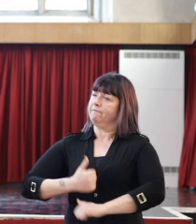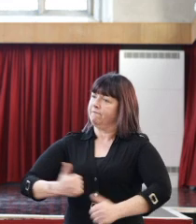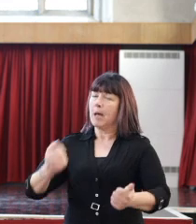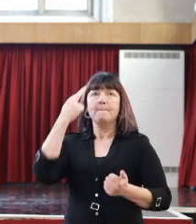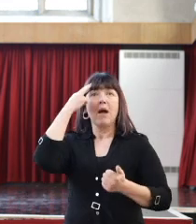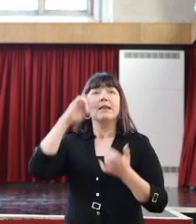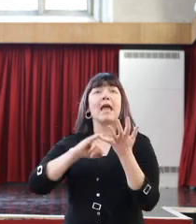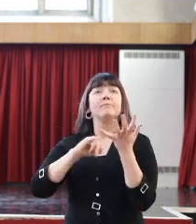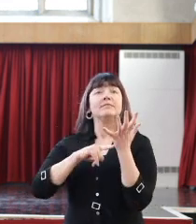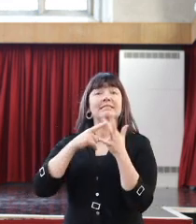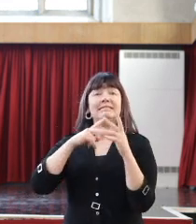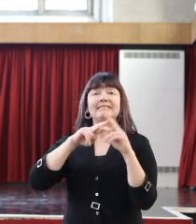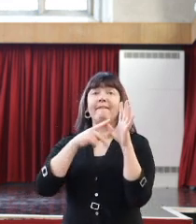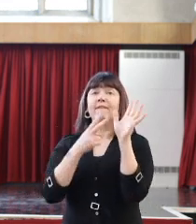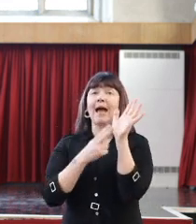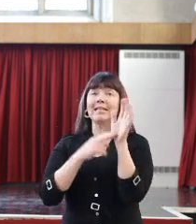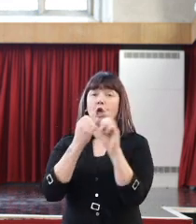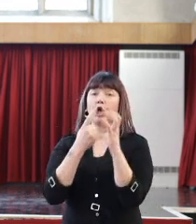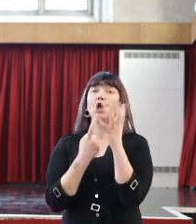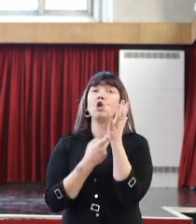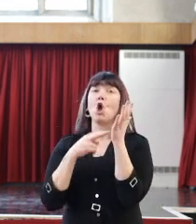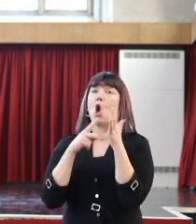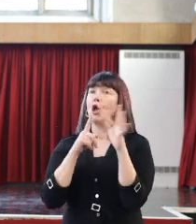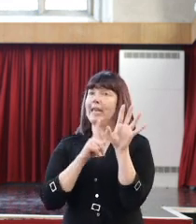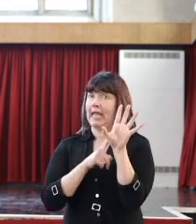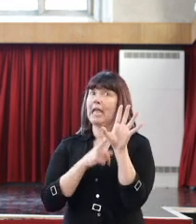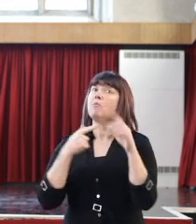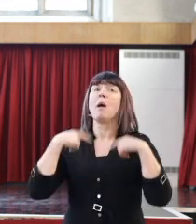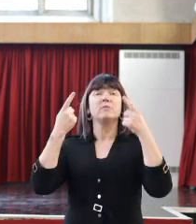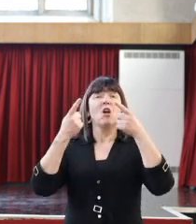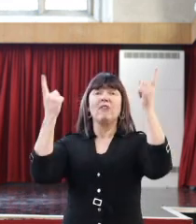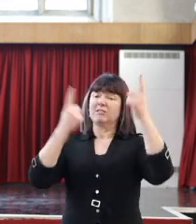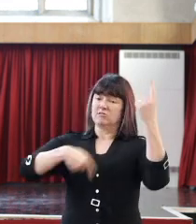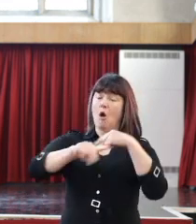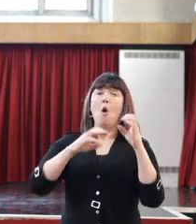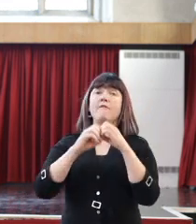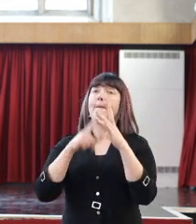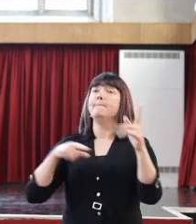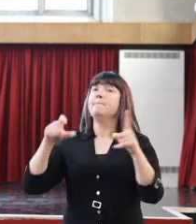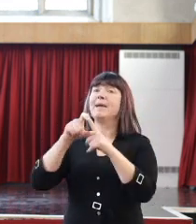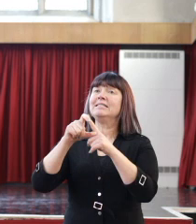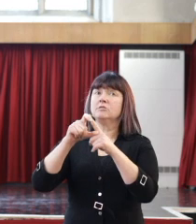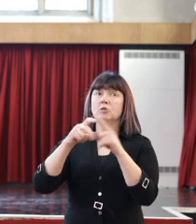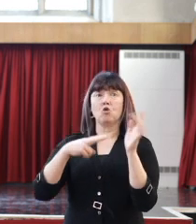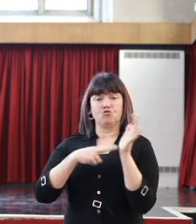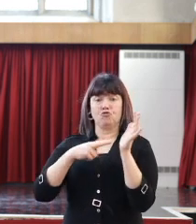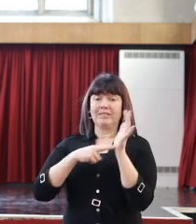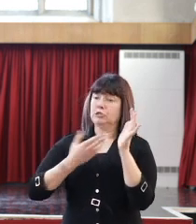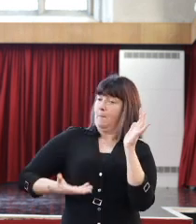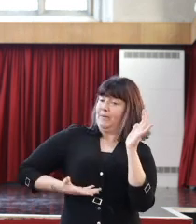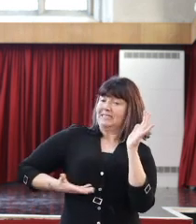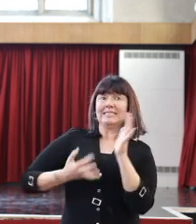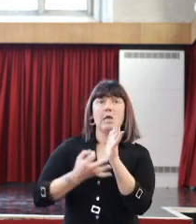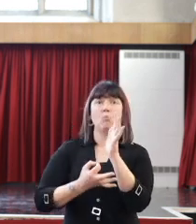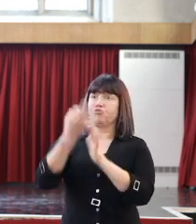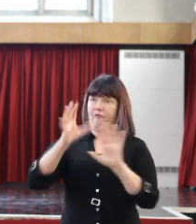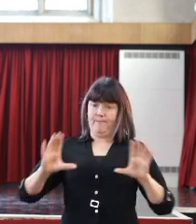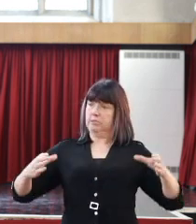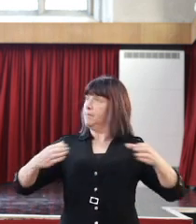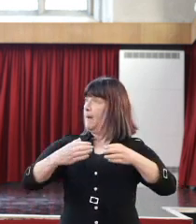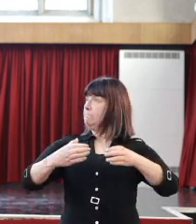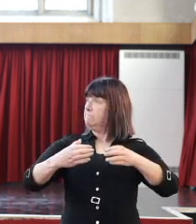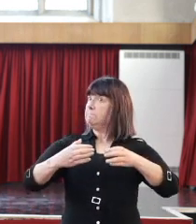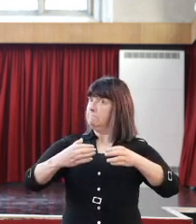Stefan Gurney. I'm the Executive Director of Norwich Business Improvement District, and we've obviously been